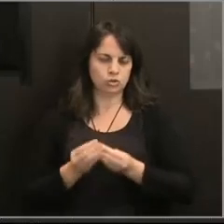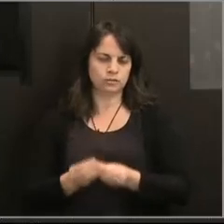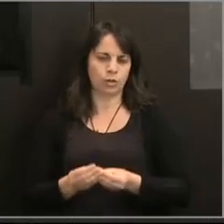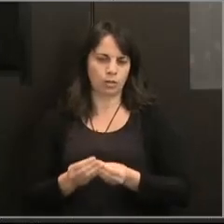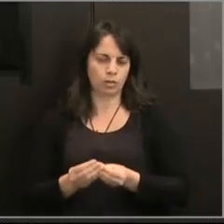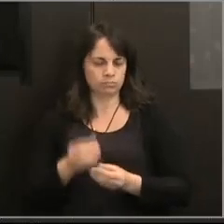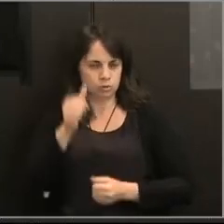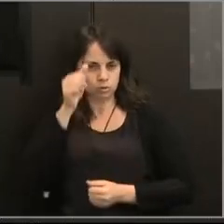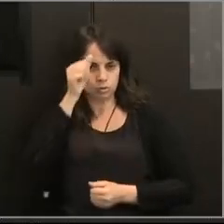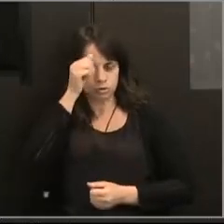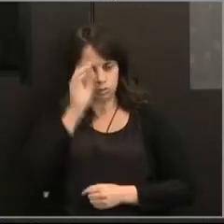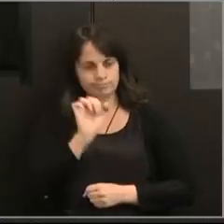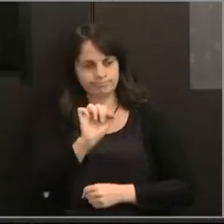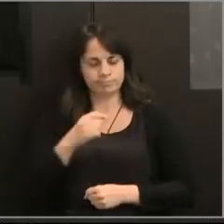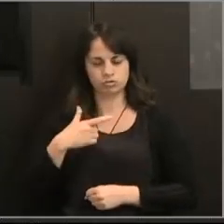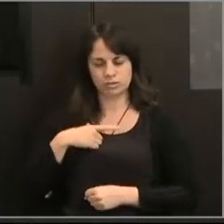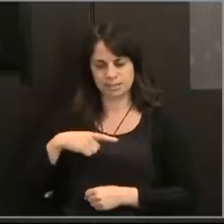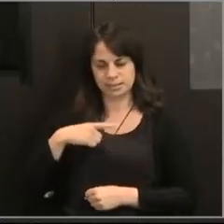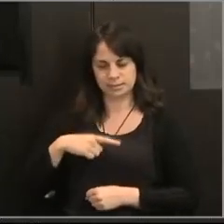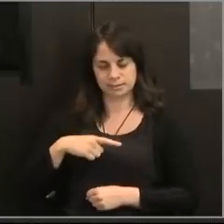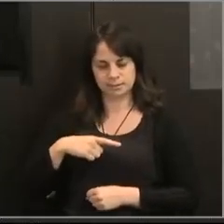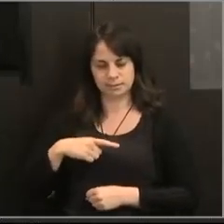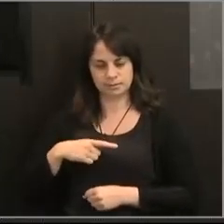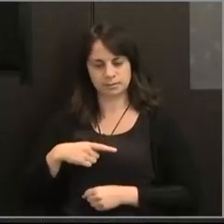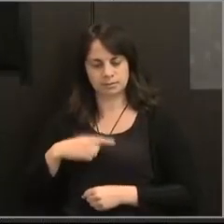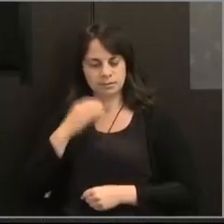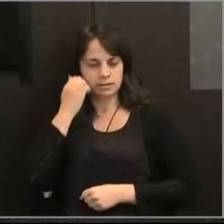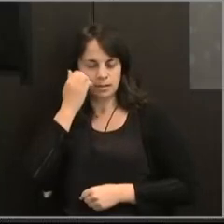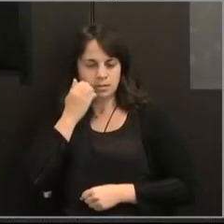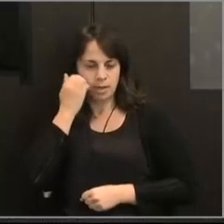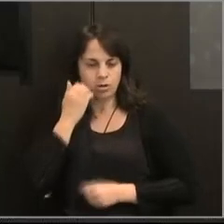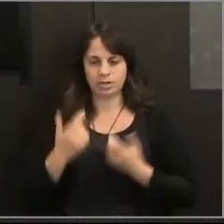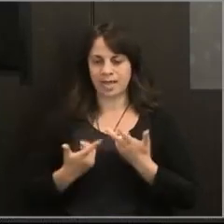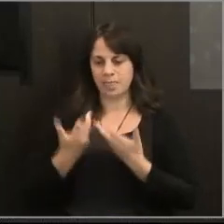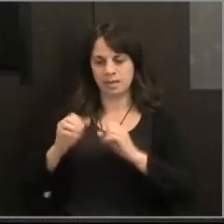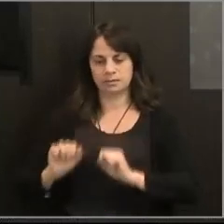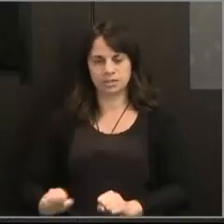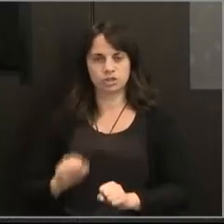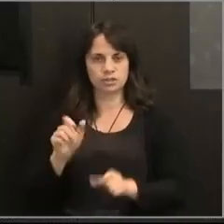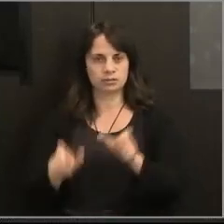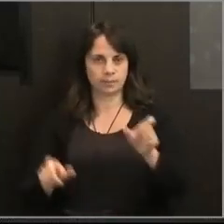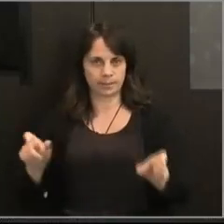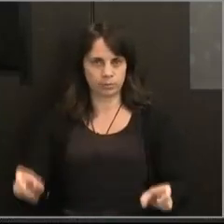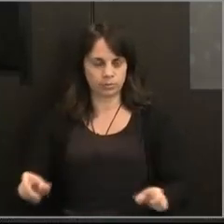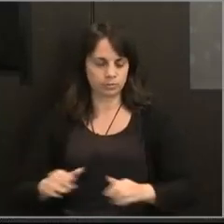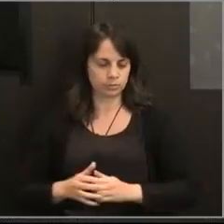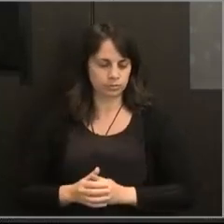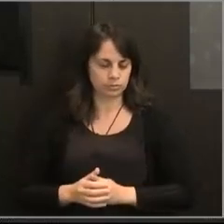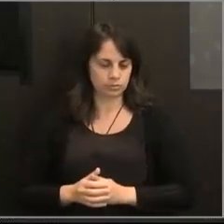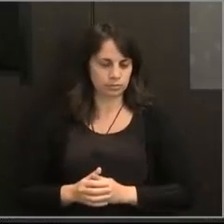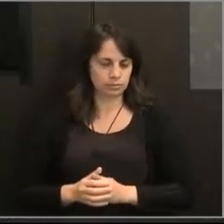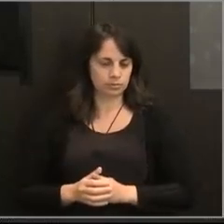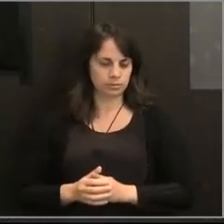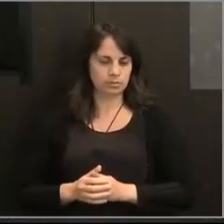the reasons why Māori and other Indigenous peoples journeyed all the way